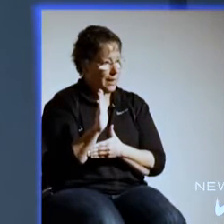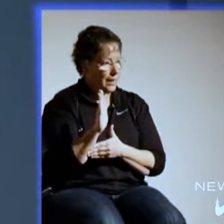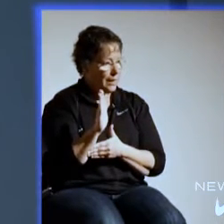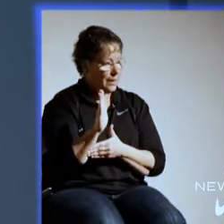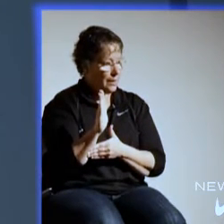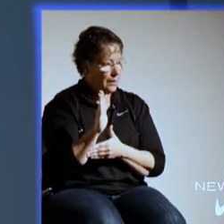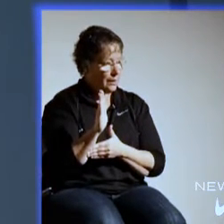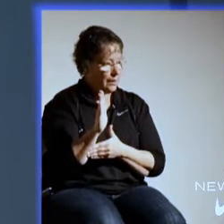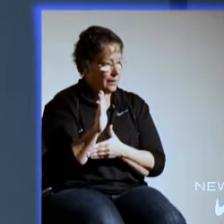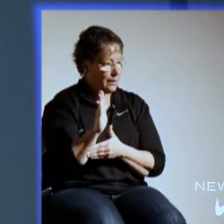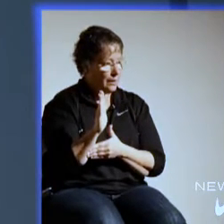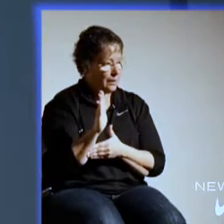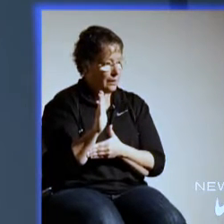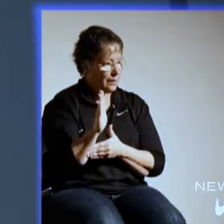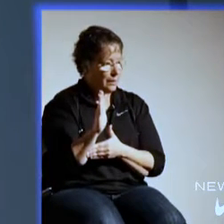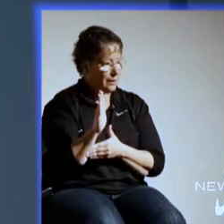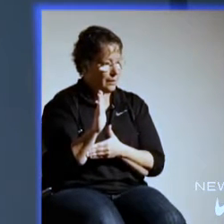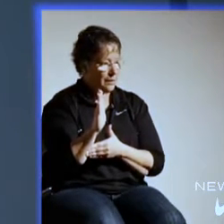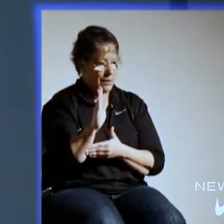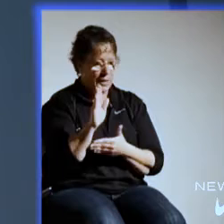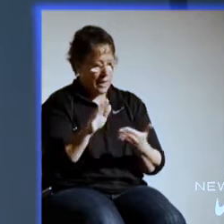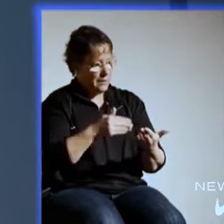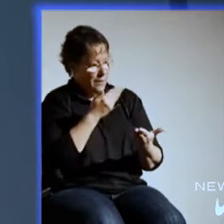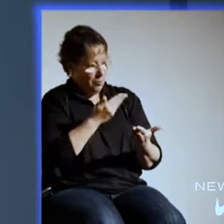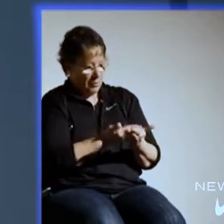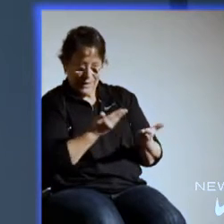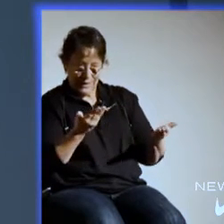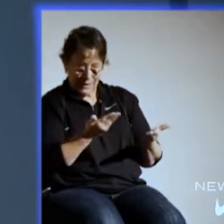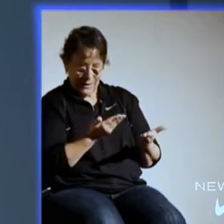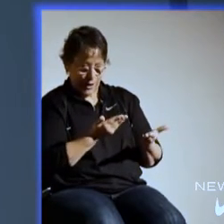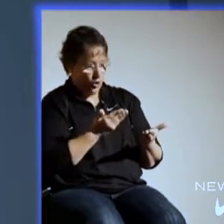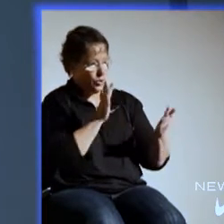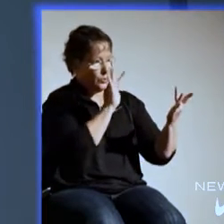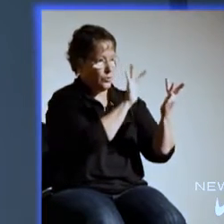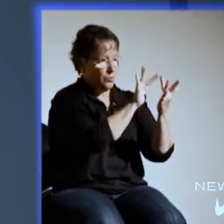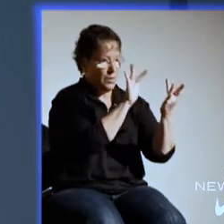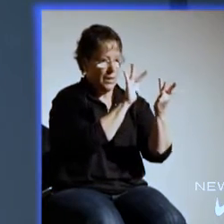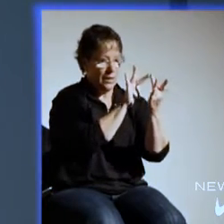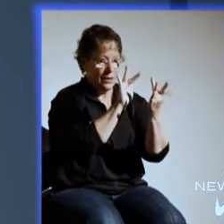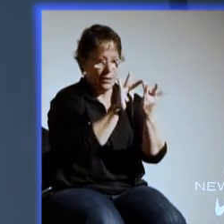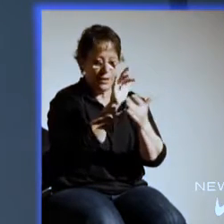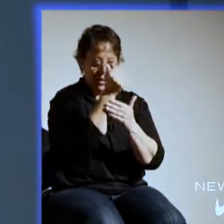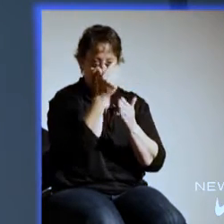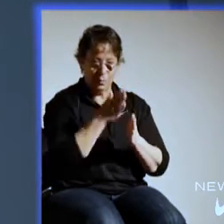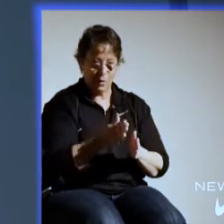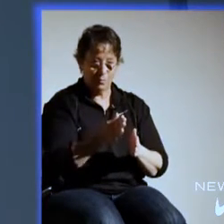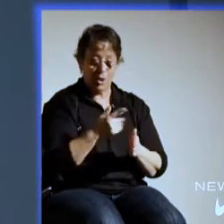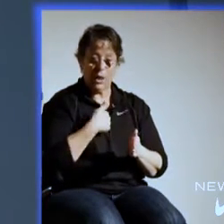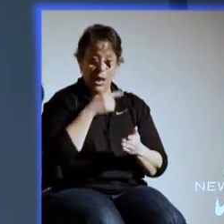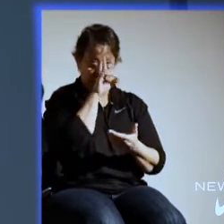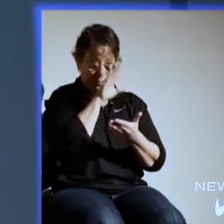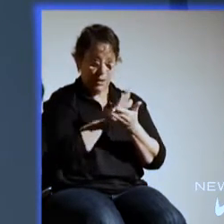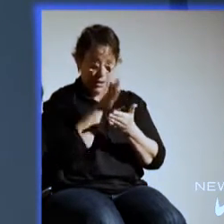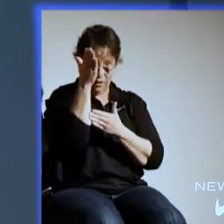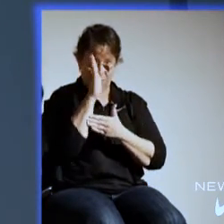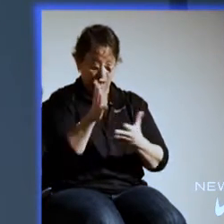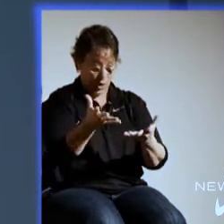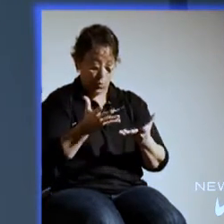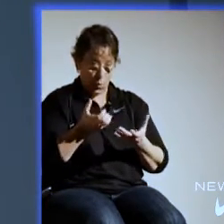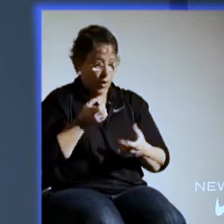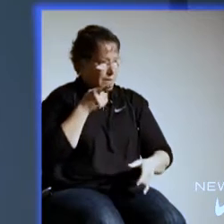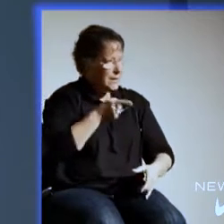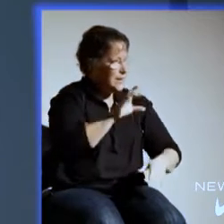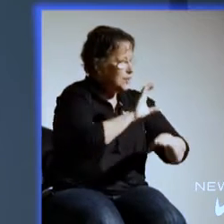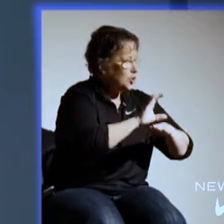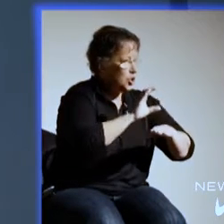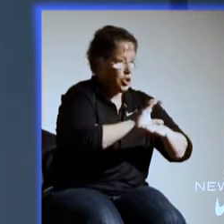this time and this place to reach out to people. I believe that God wants to fill this church to overflowing.